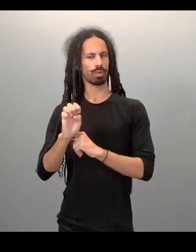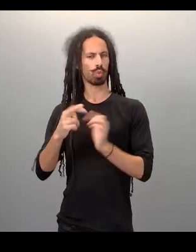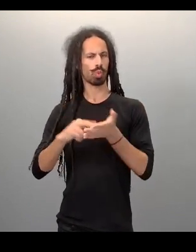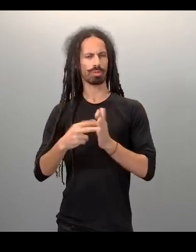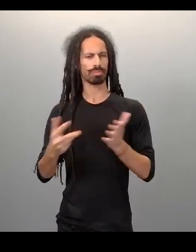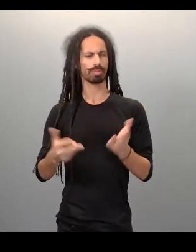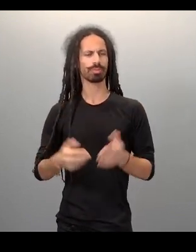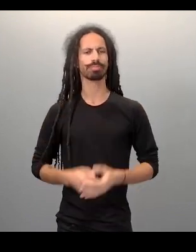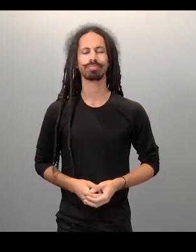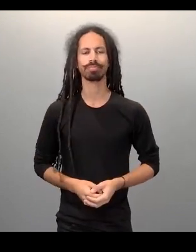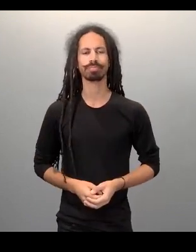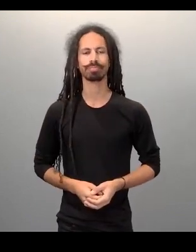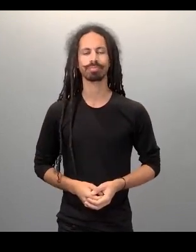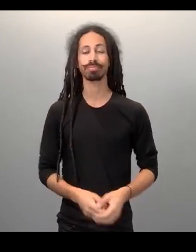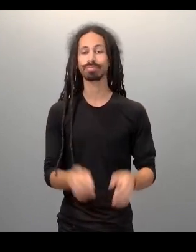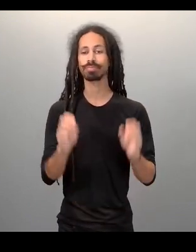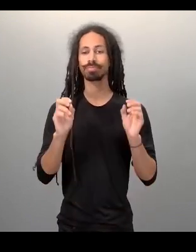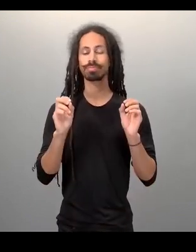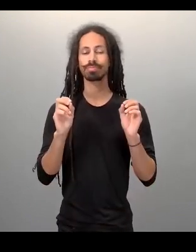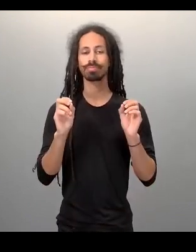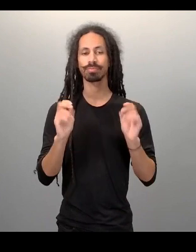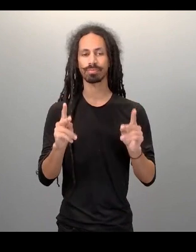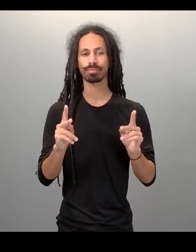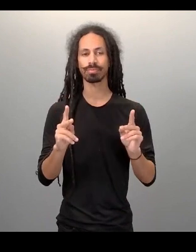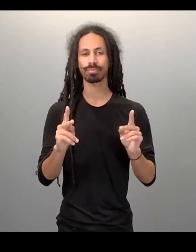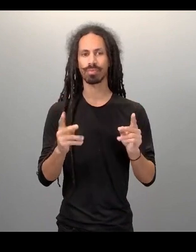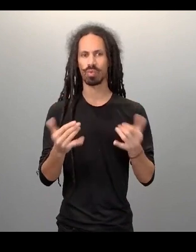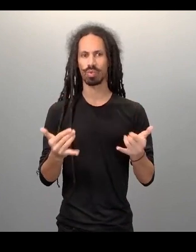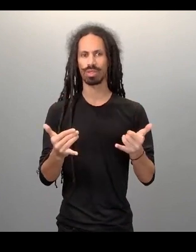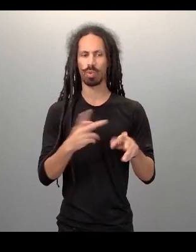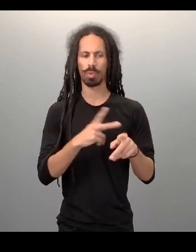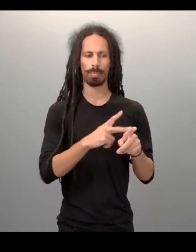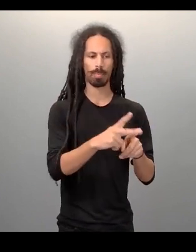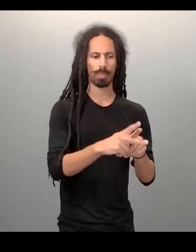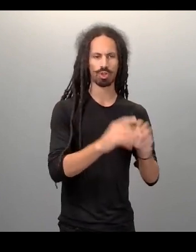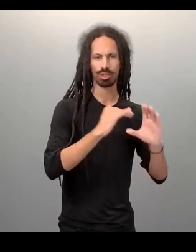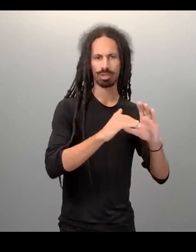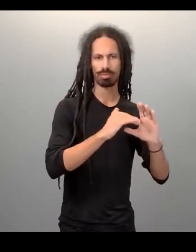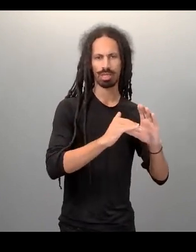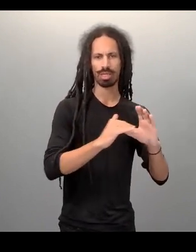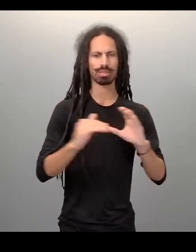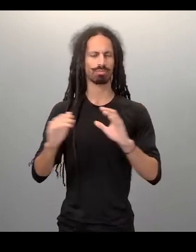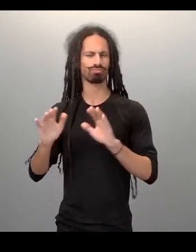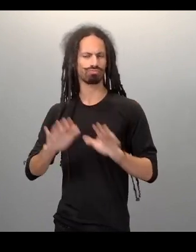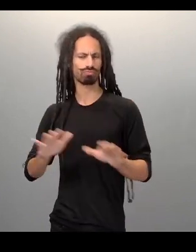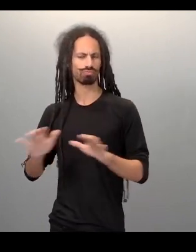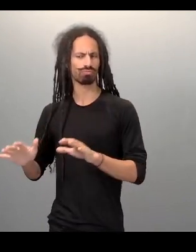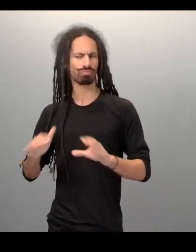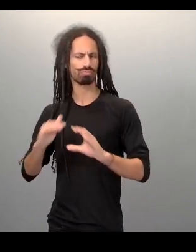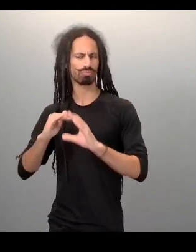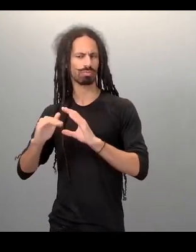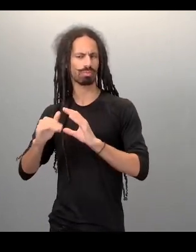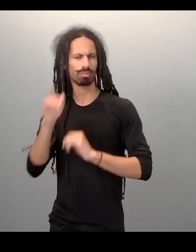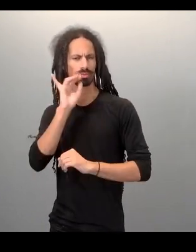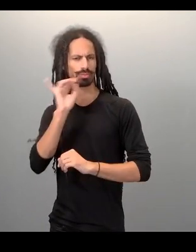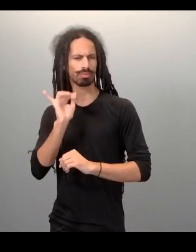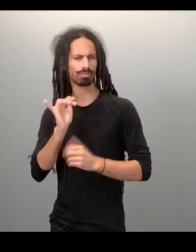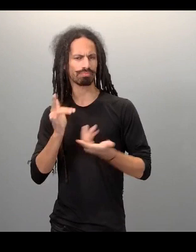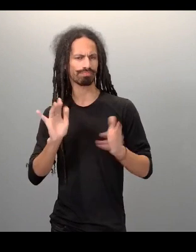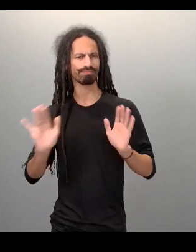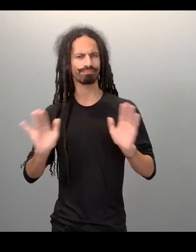Okay, so let's quickly talk about professional emails versus casual emails. And we've got this really